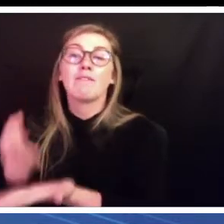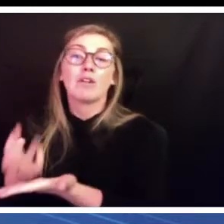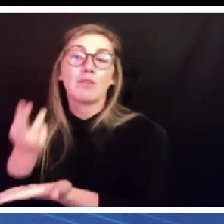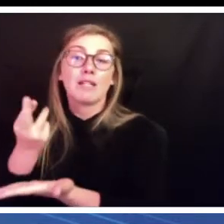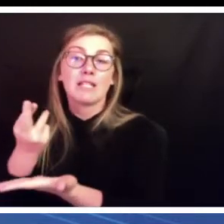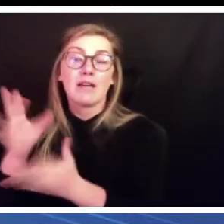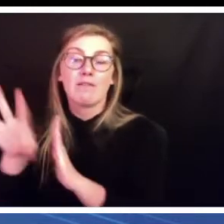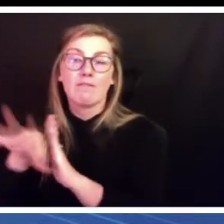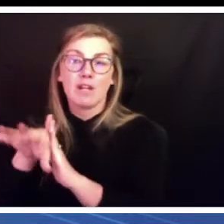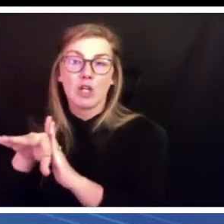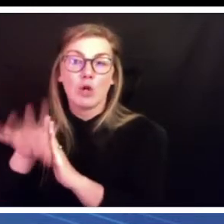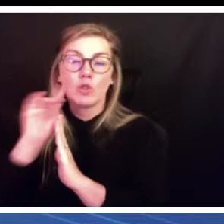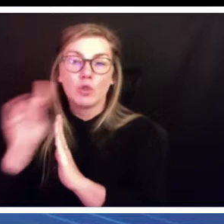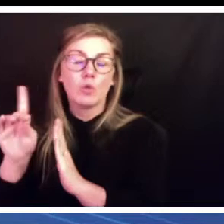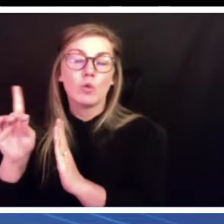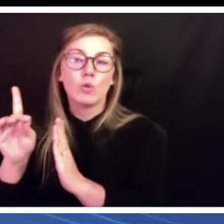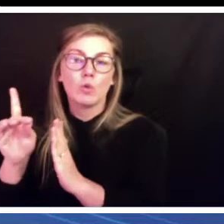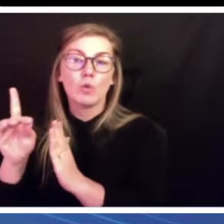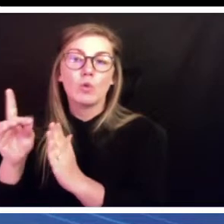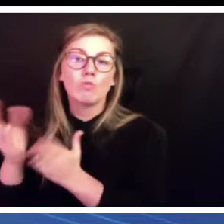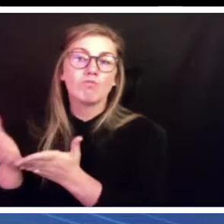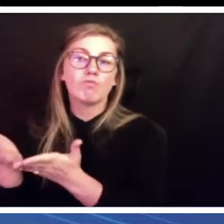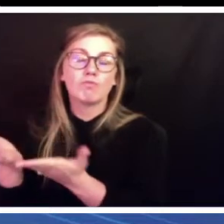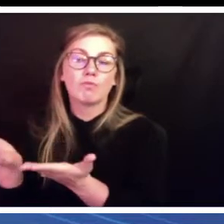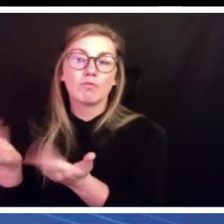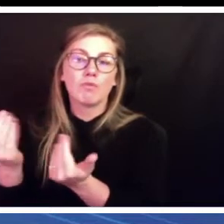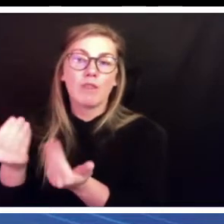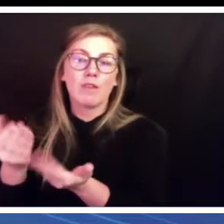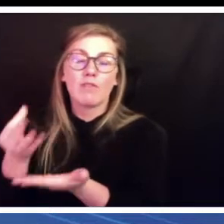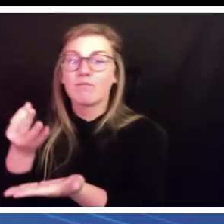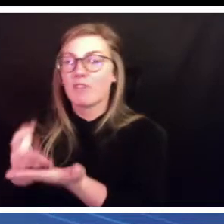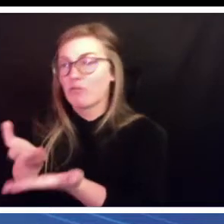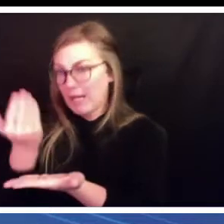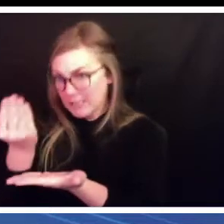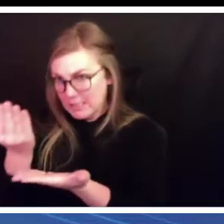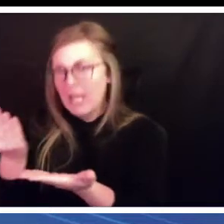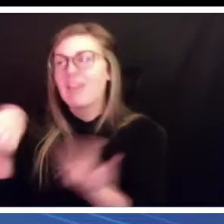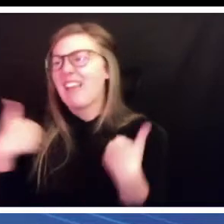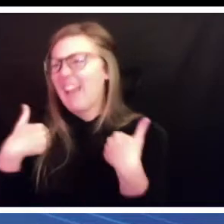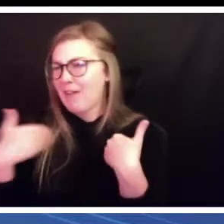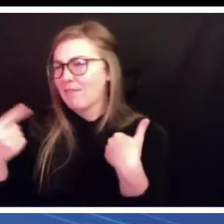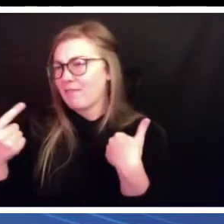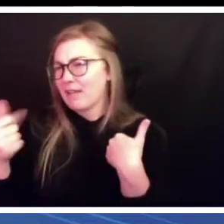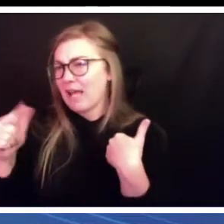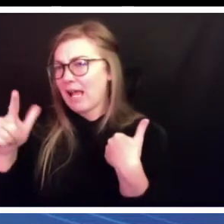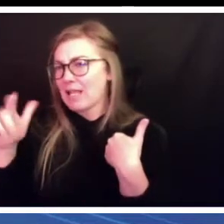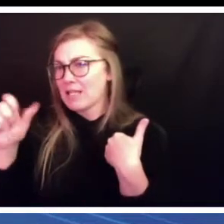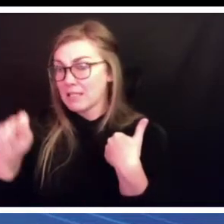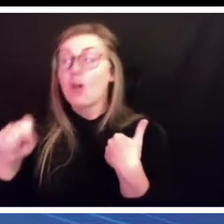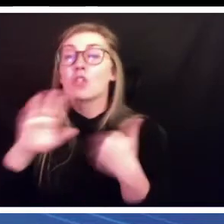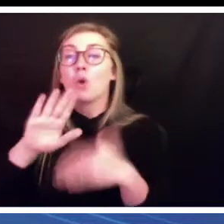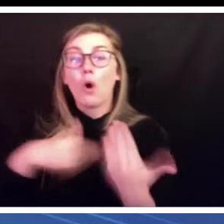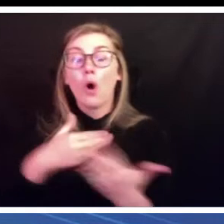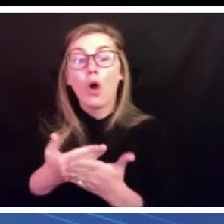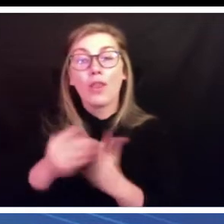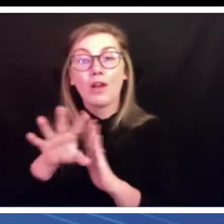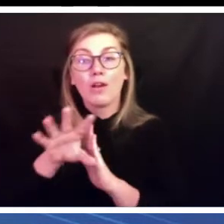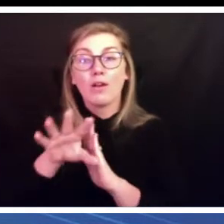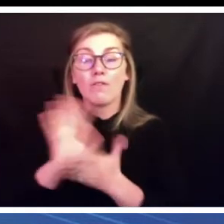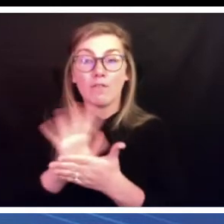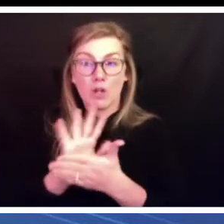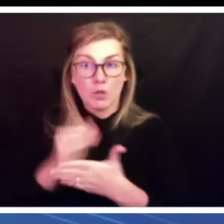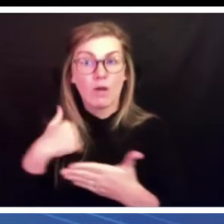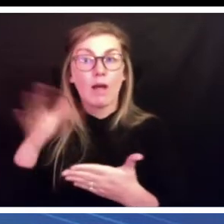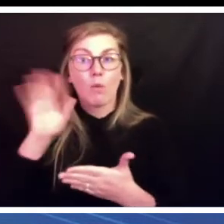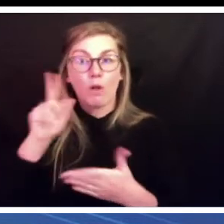year. And they usually have large galas. And I audio describe the videos in which what we do is we have